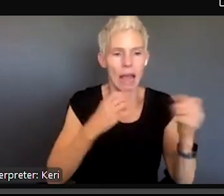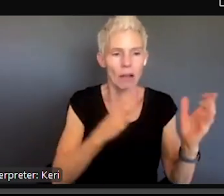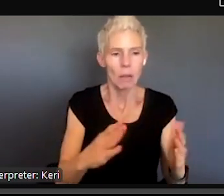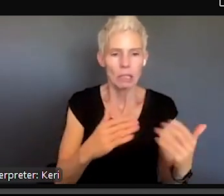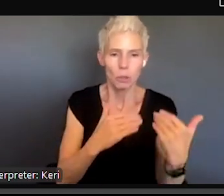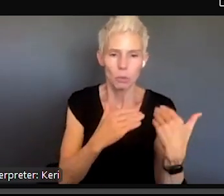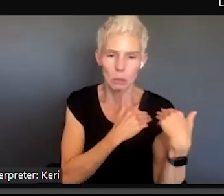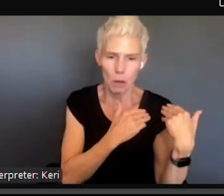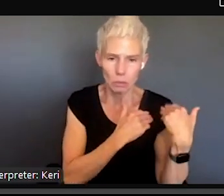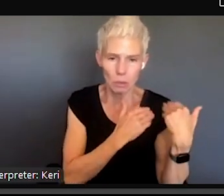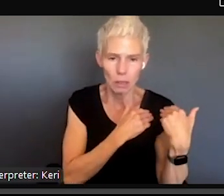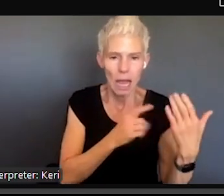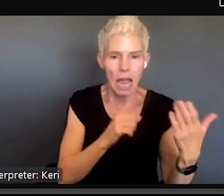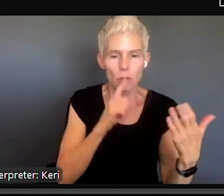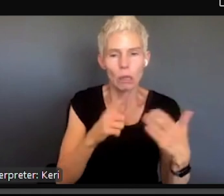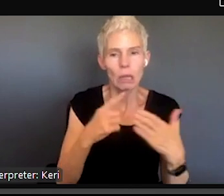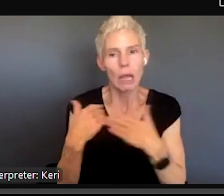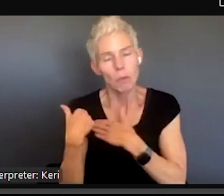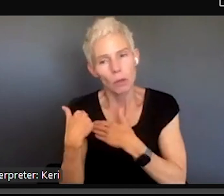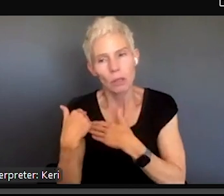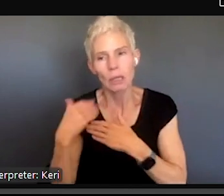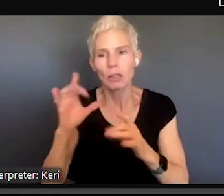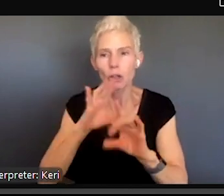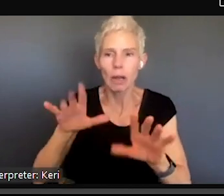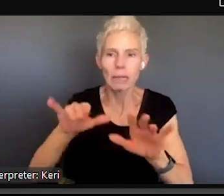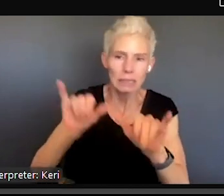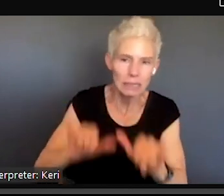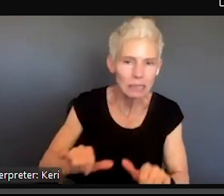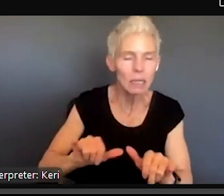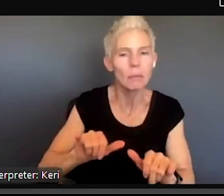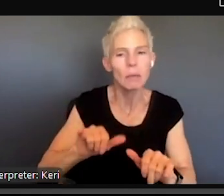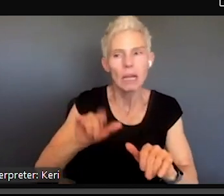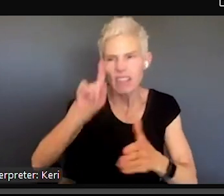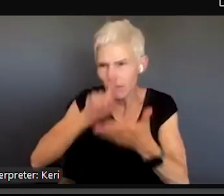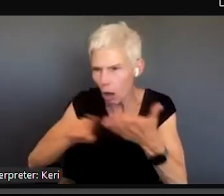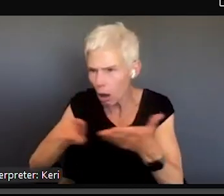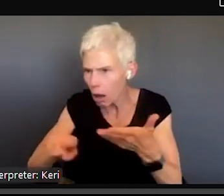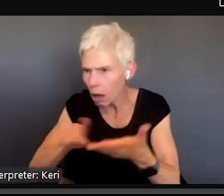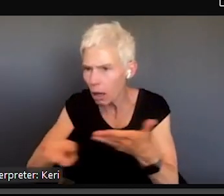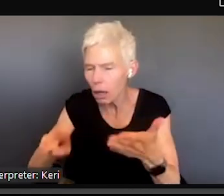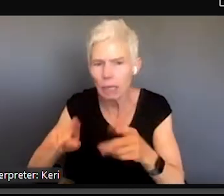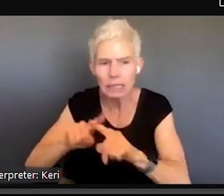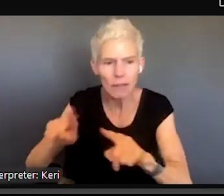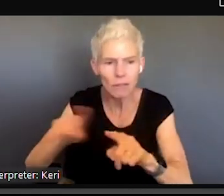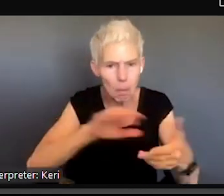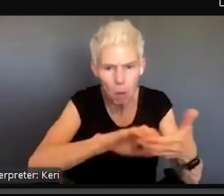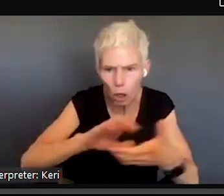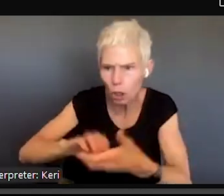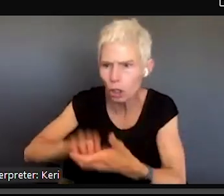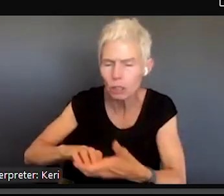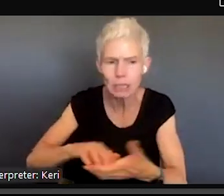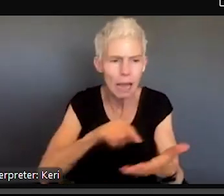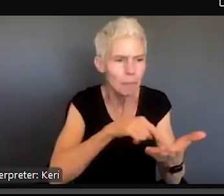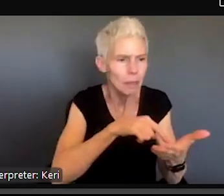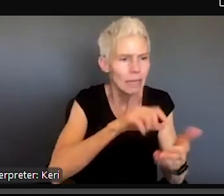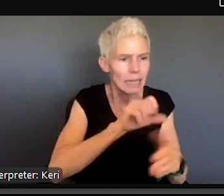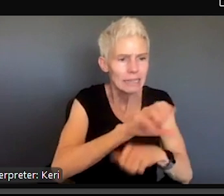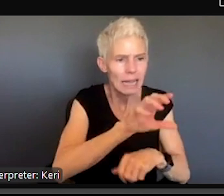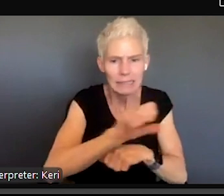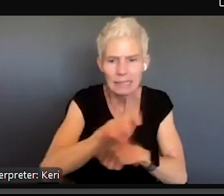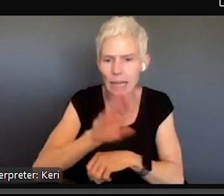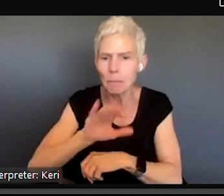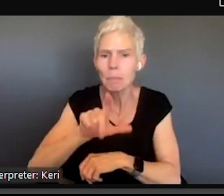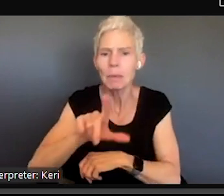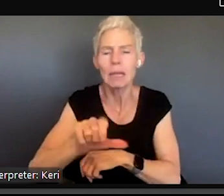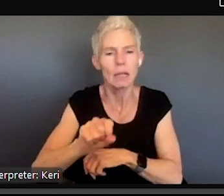burden on our crisis system to be audited by multiple partners. They have to bill multiple partners for care, and it's made it